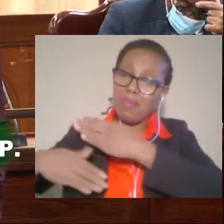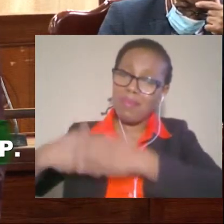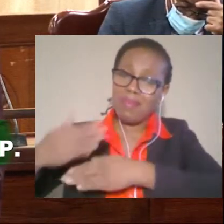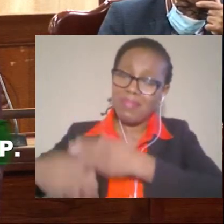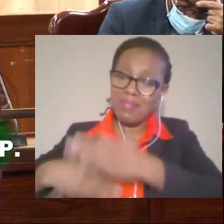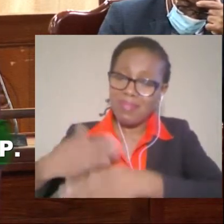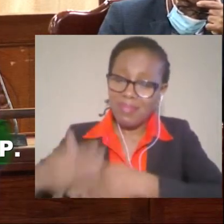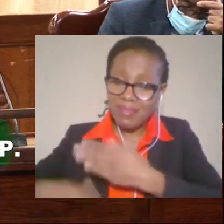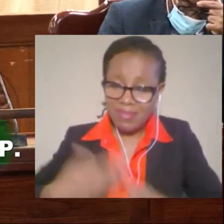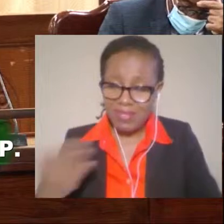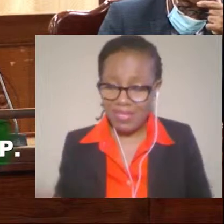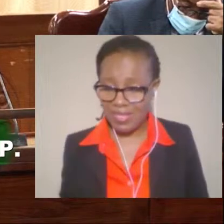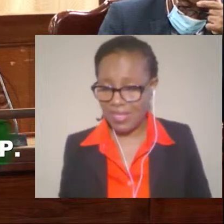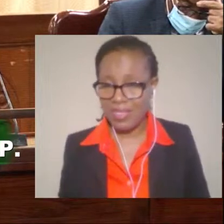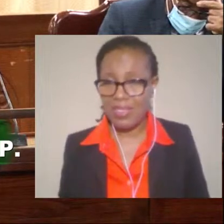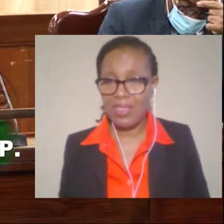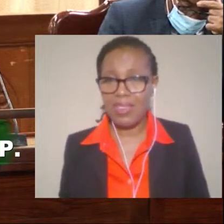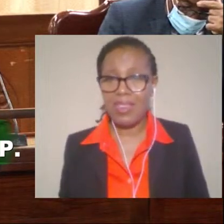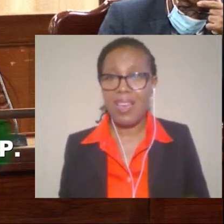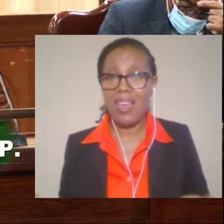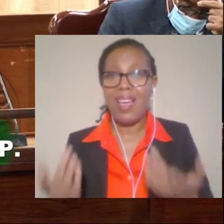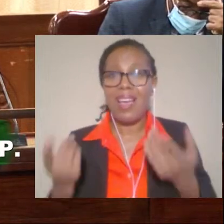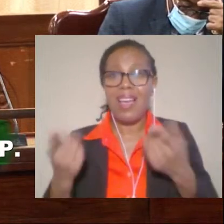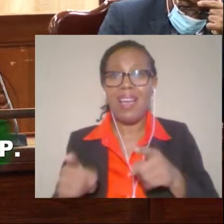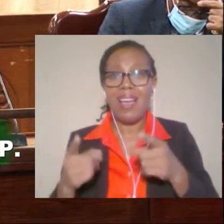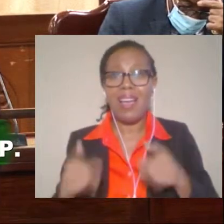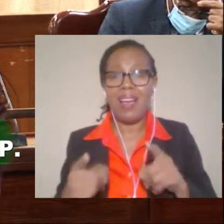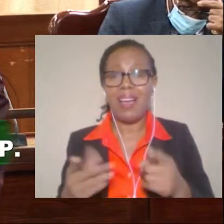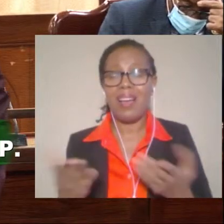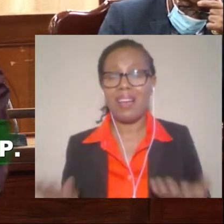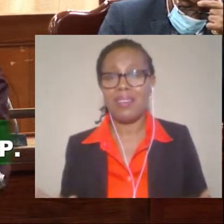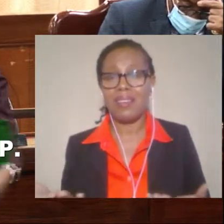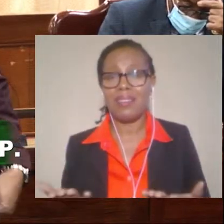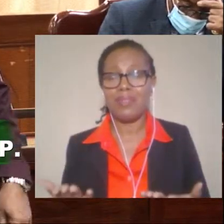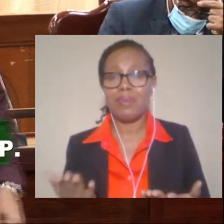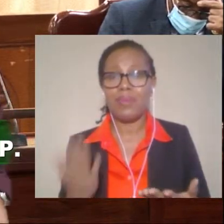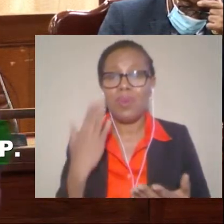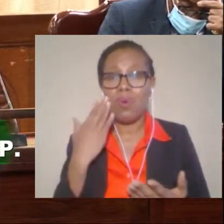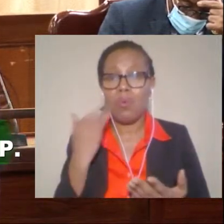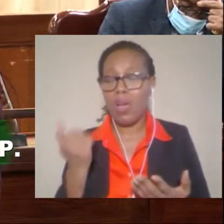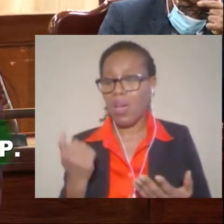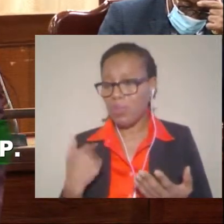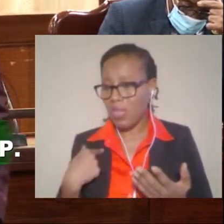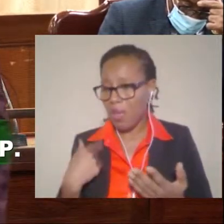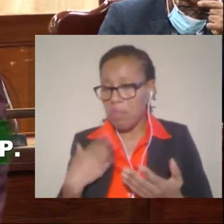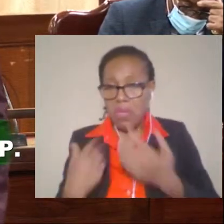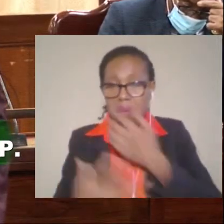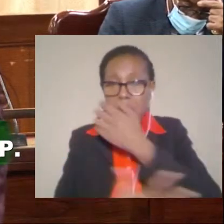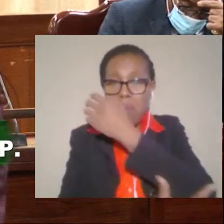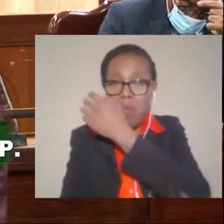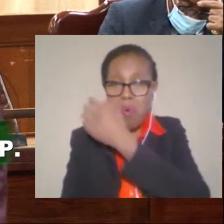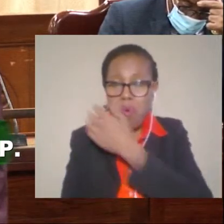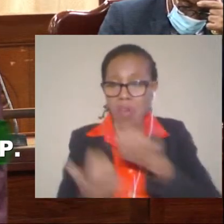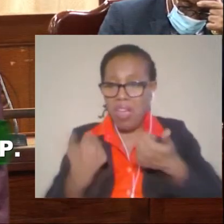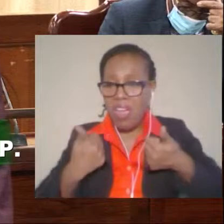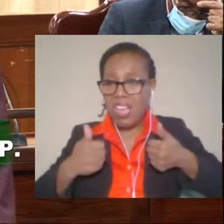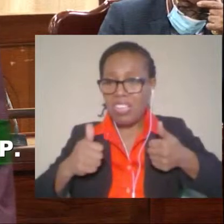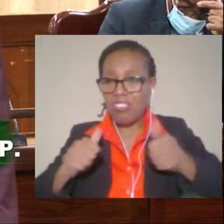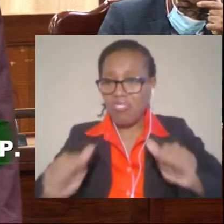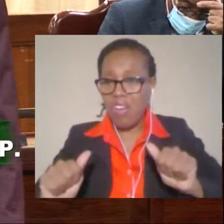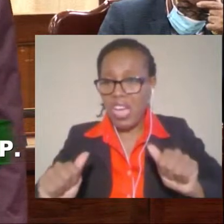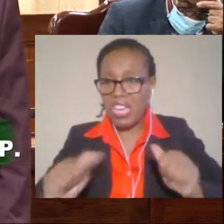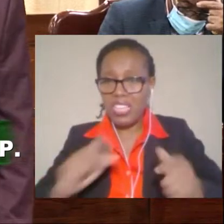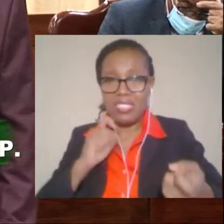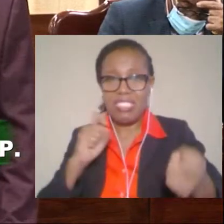sufficiently to break the cycle of poverty. We treat to